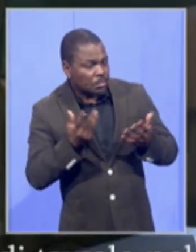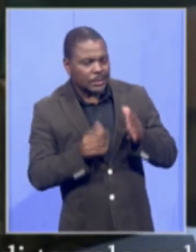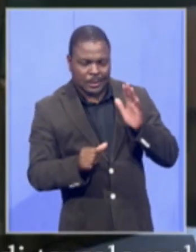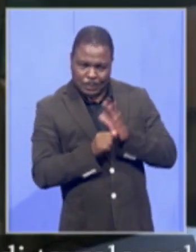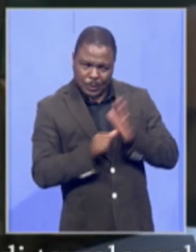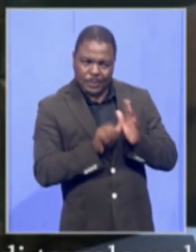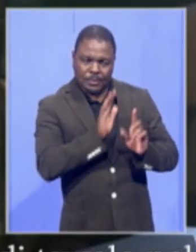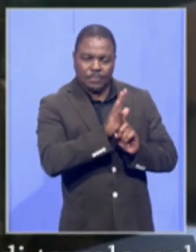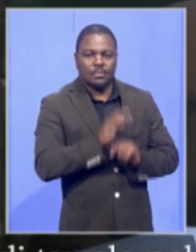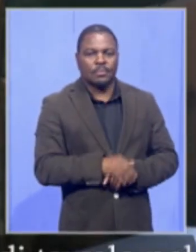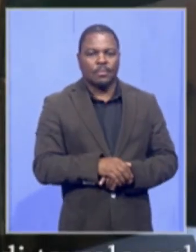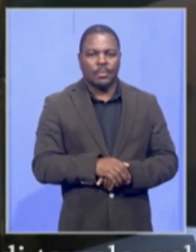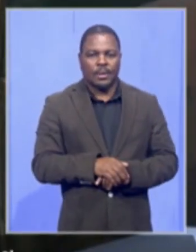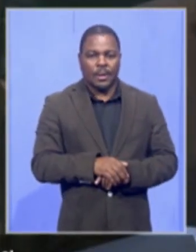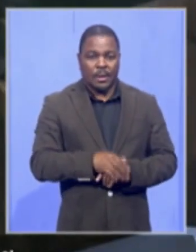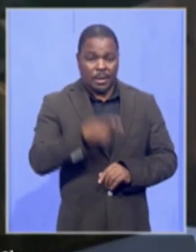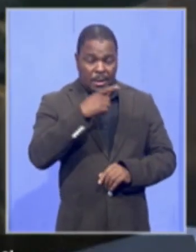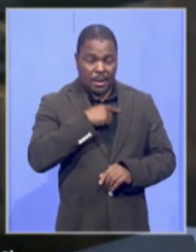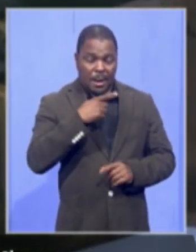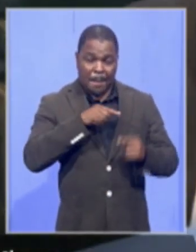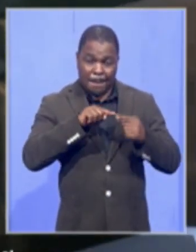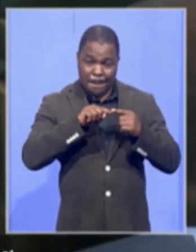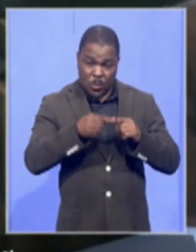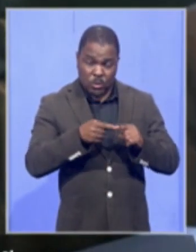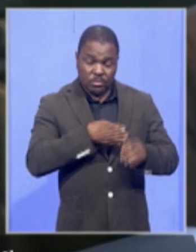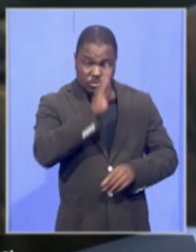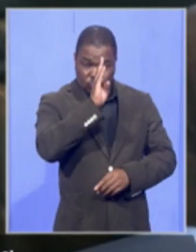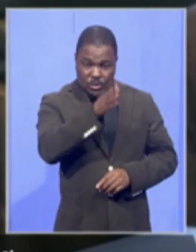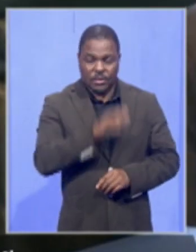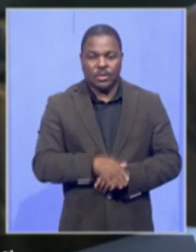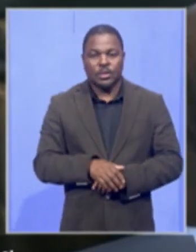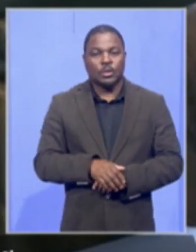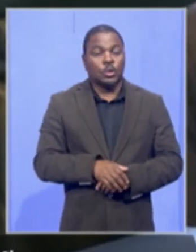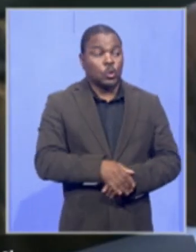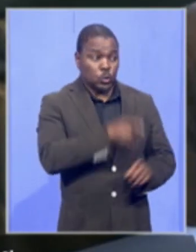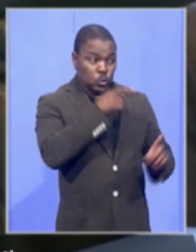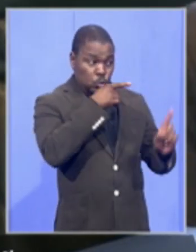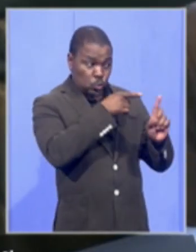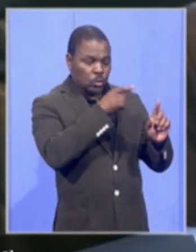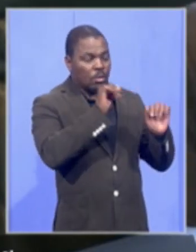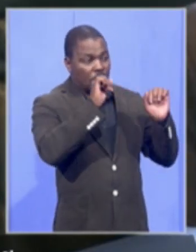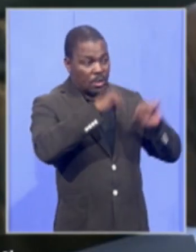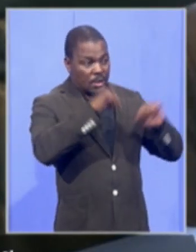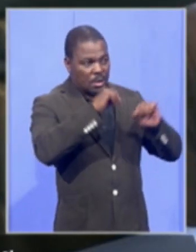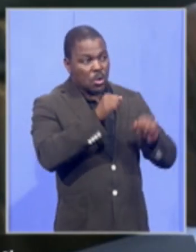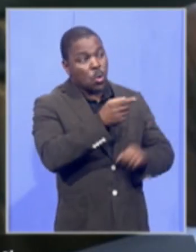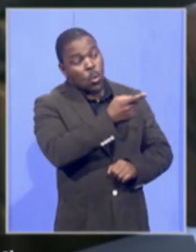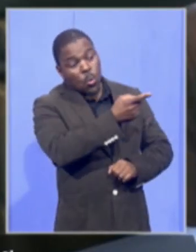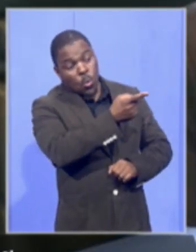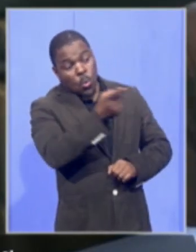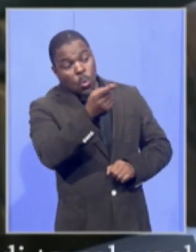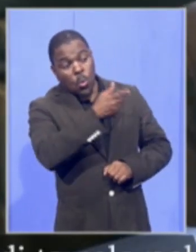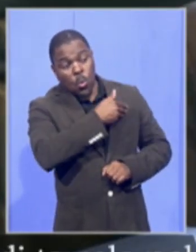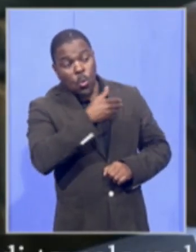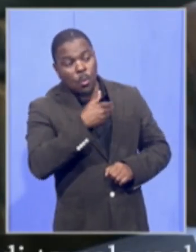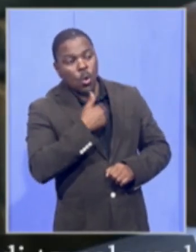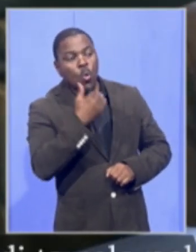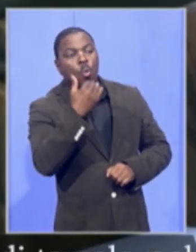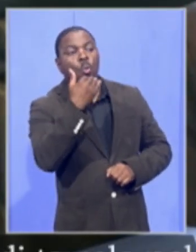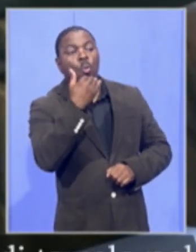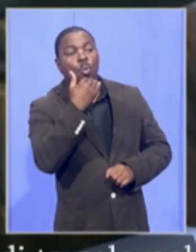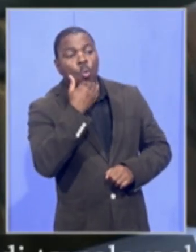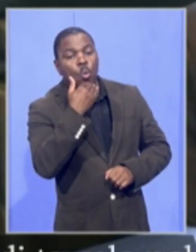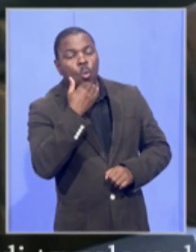come straight to the point, you will agree with me that those women, if any, who raise